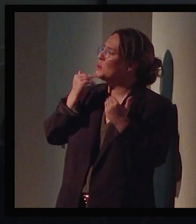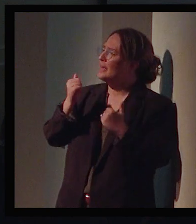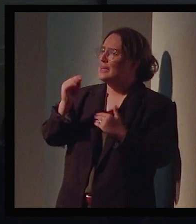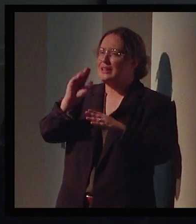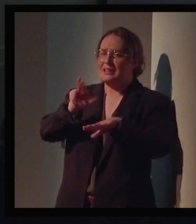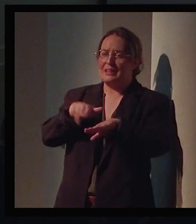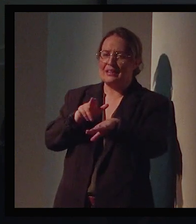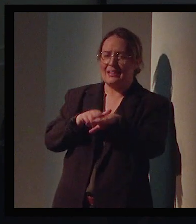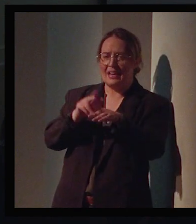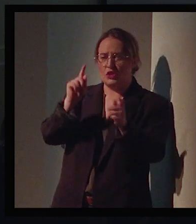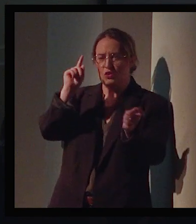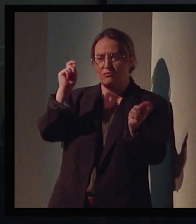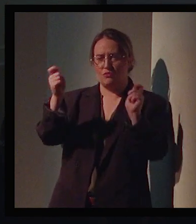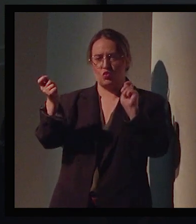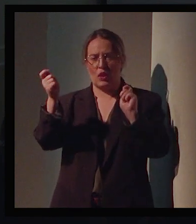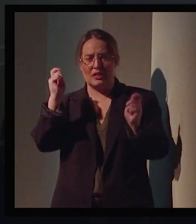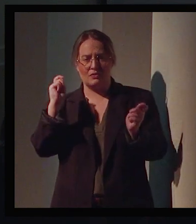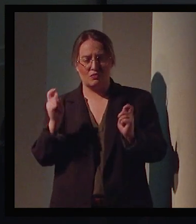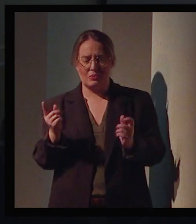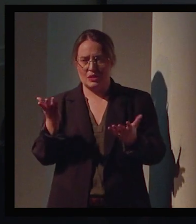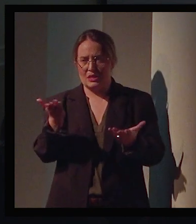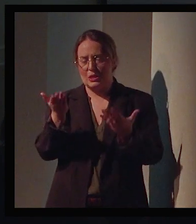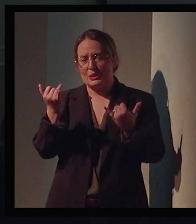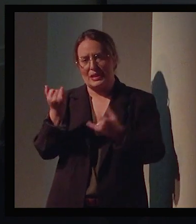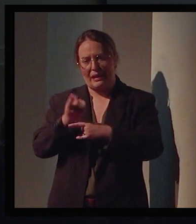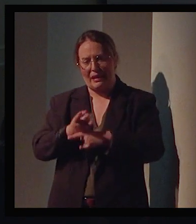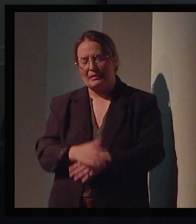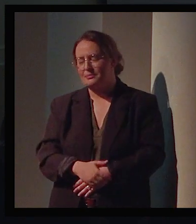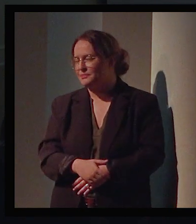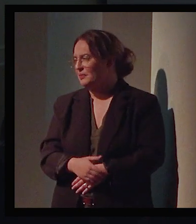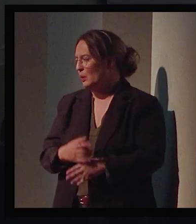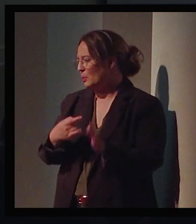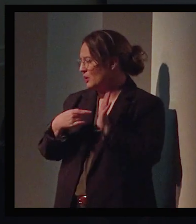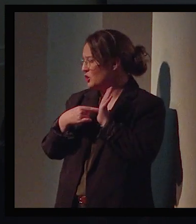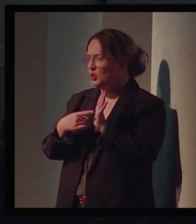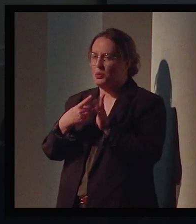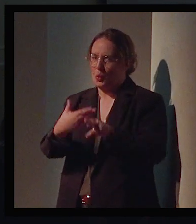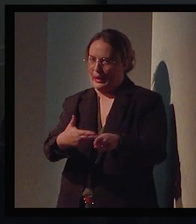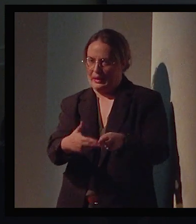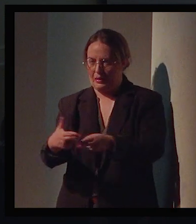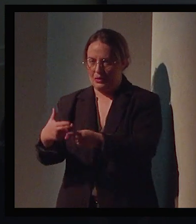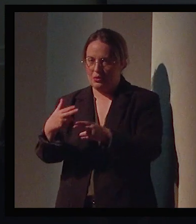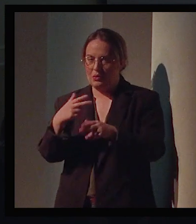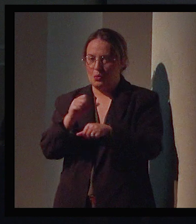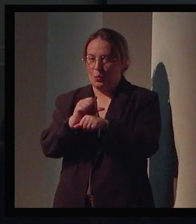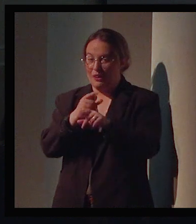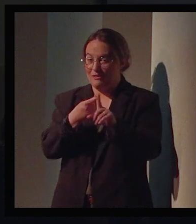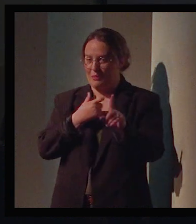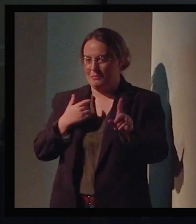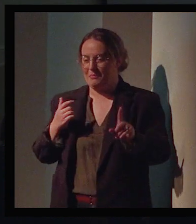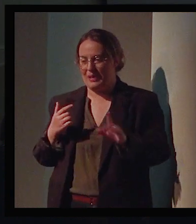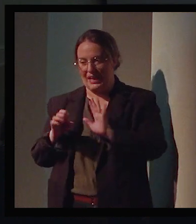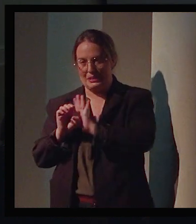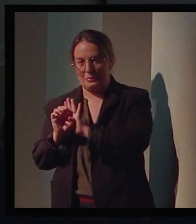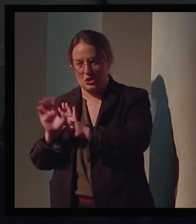nature of the transformations that we're going to touch on today. So I want to illustrate them quickly with some works from the exhibition.